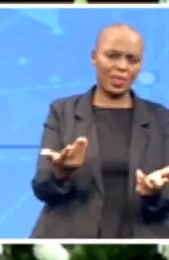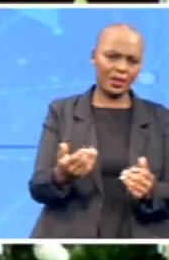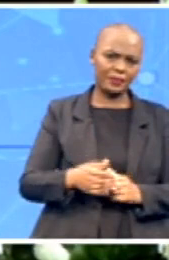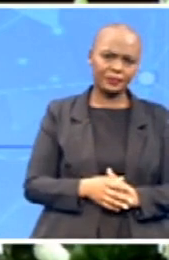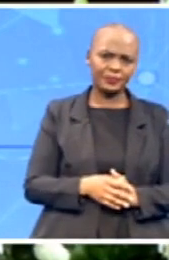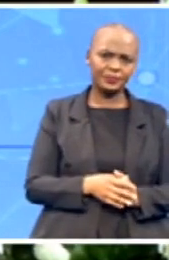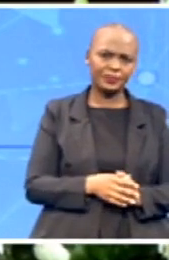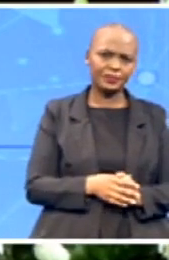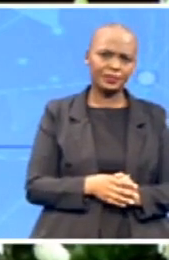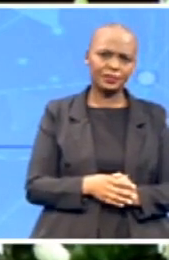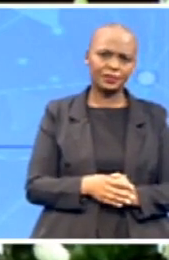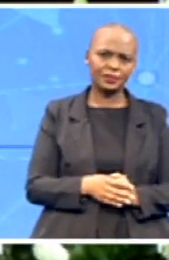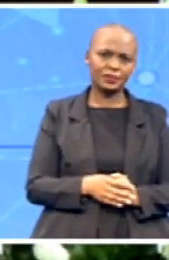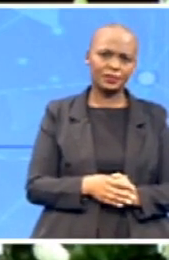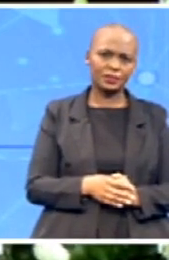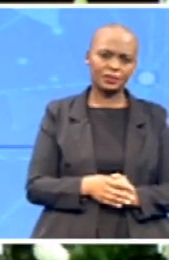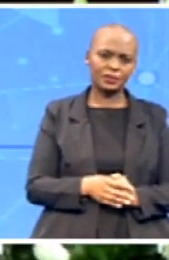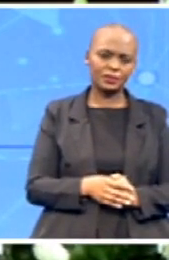You must make